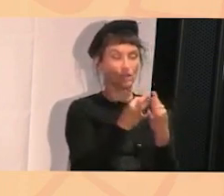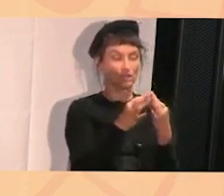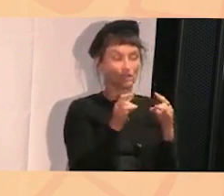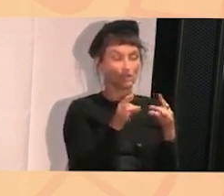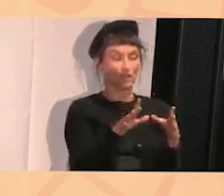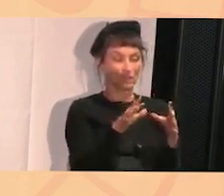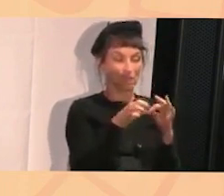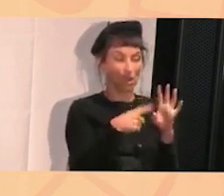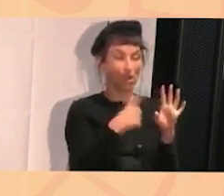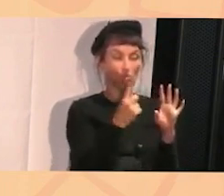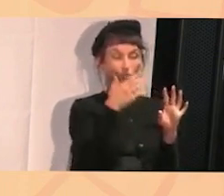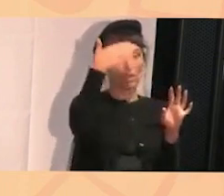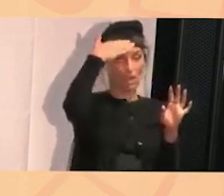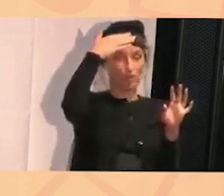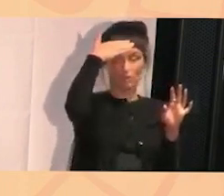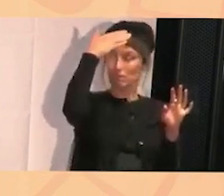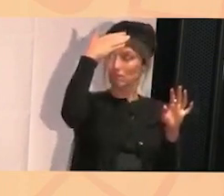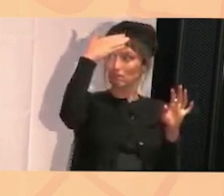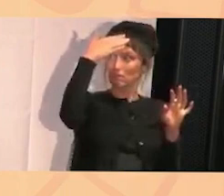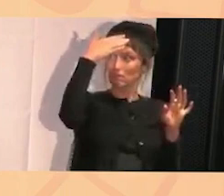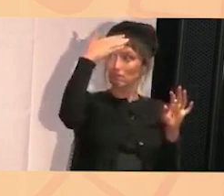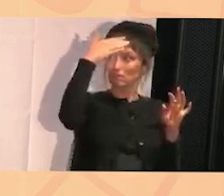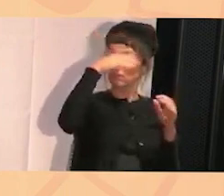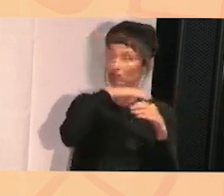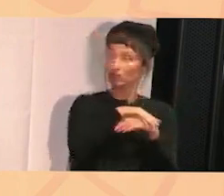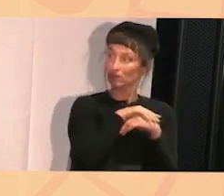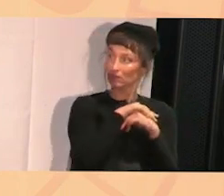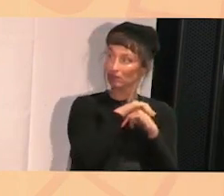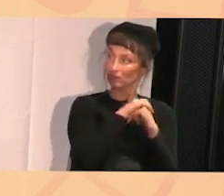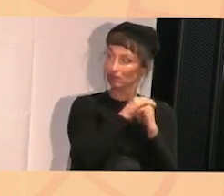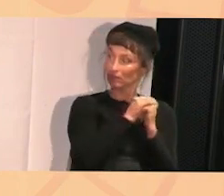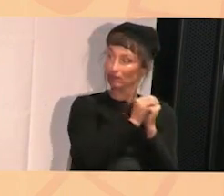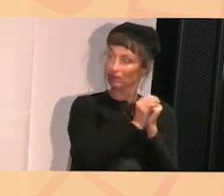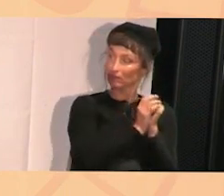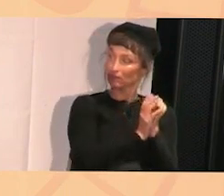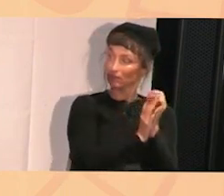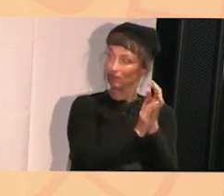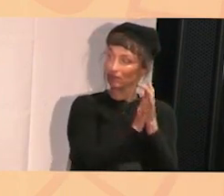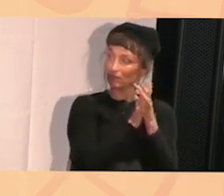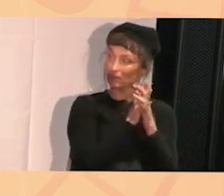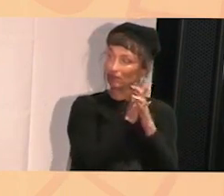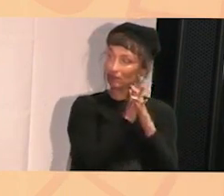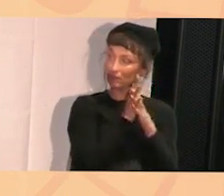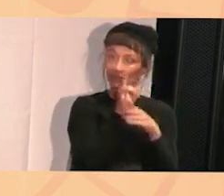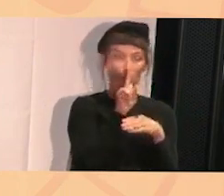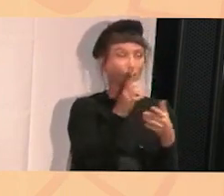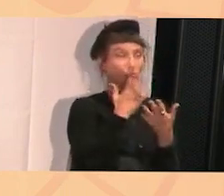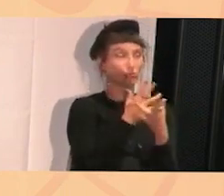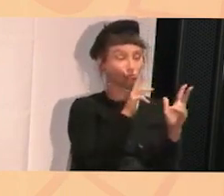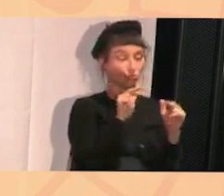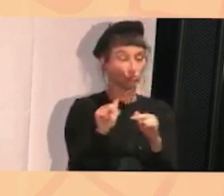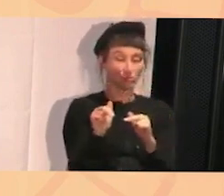by elders. It's something that came out of the KLC, and but it actually looks after